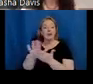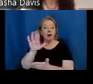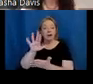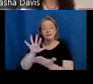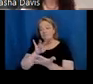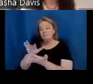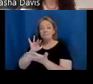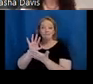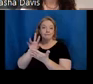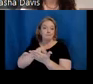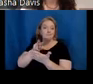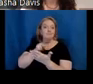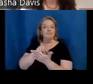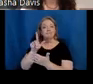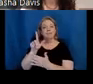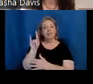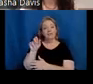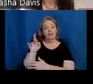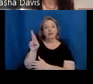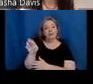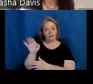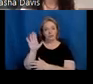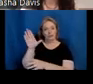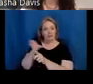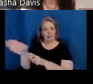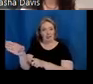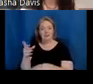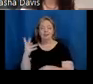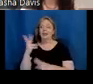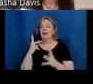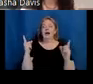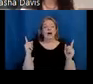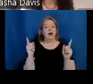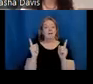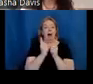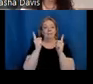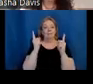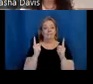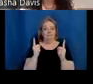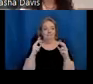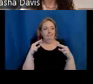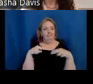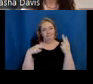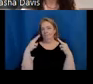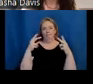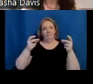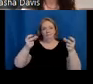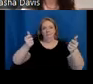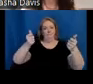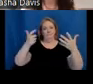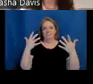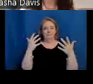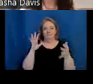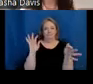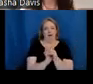and when the two of them met, it was one of those very sort of instantaneous connections.